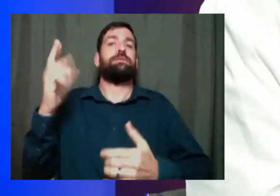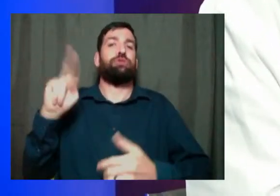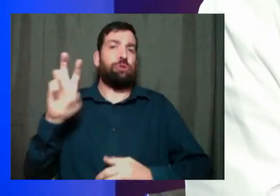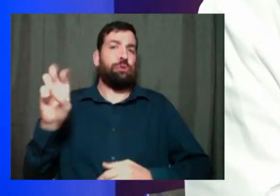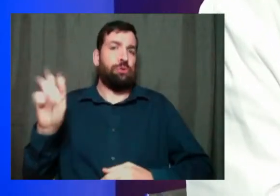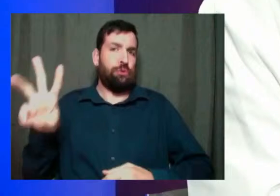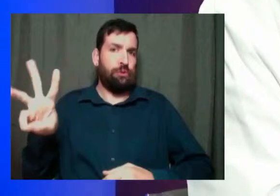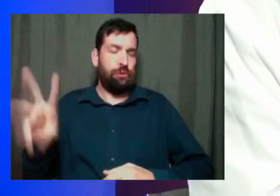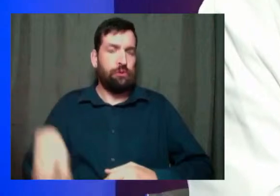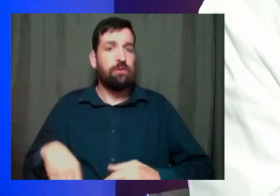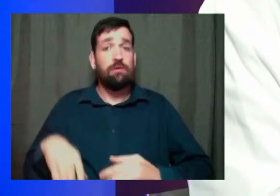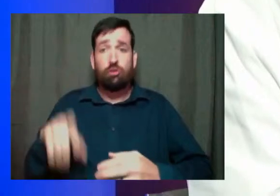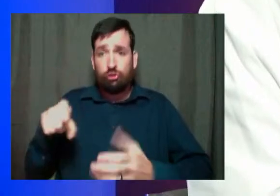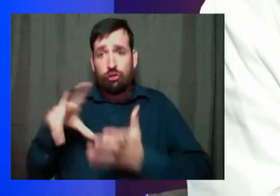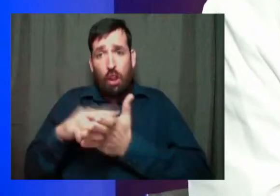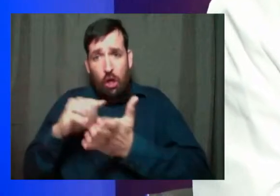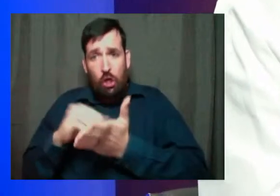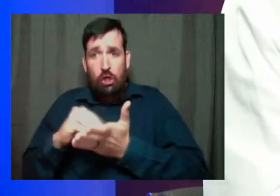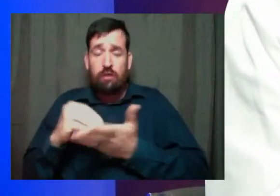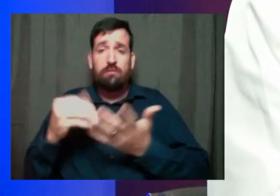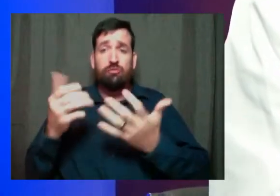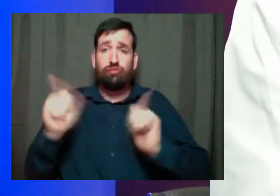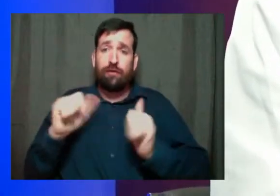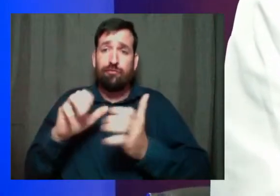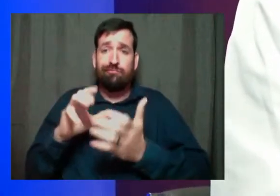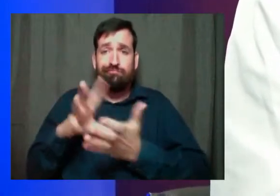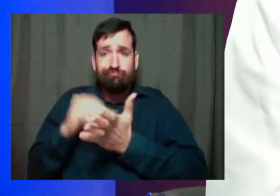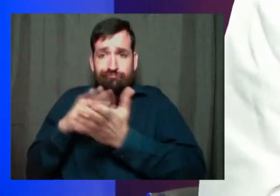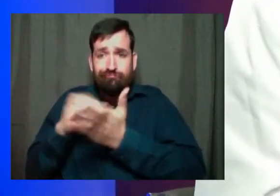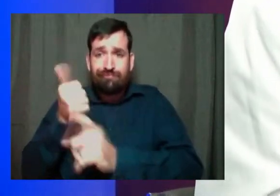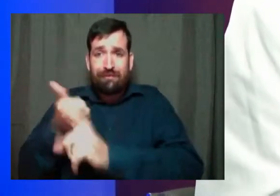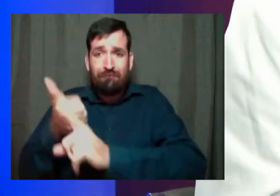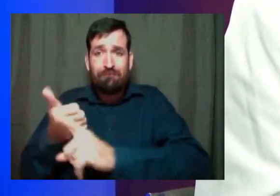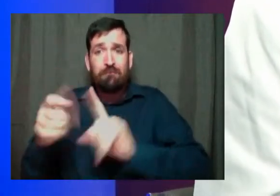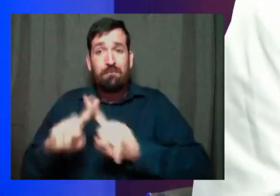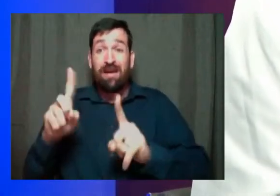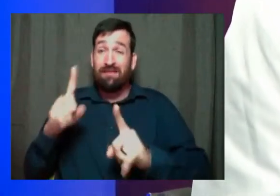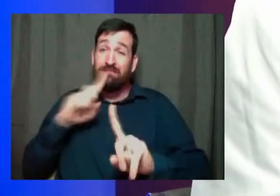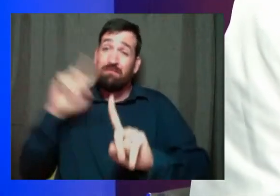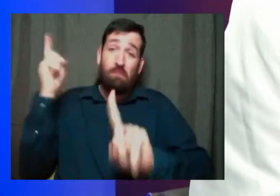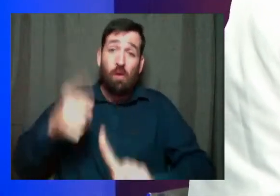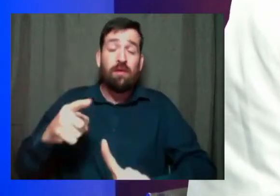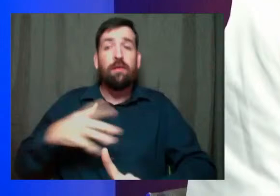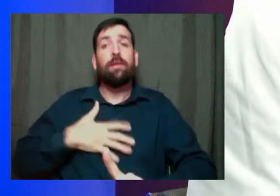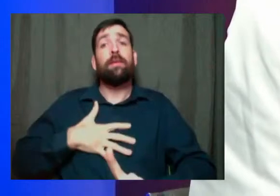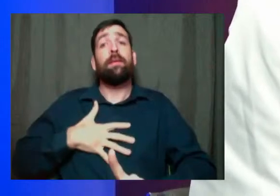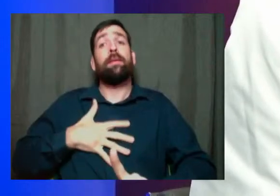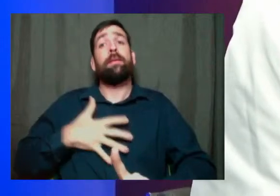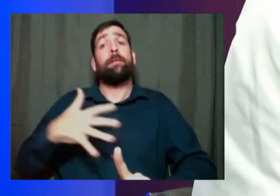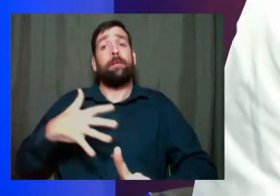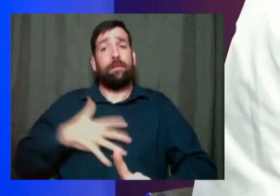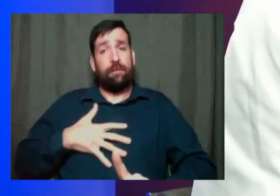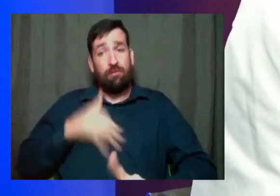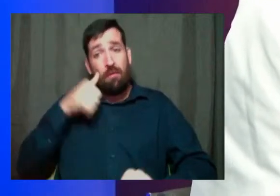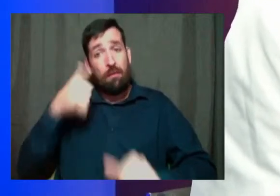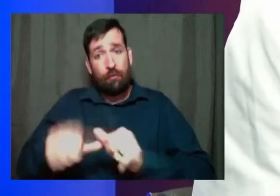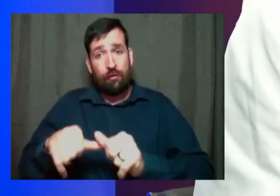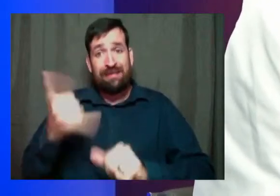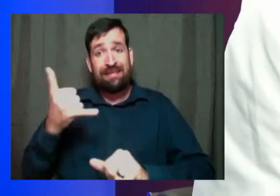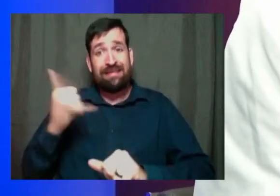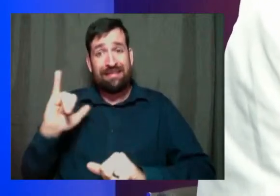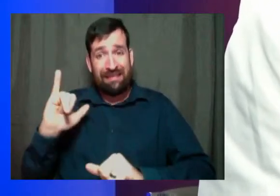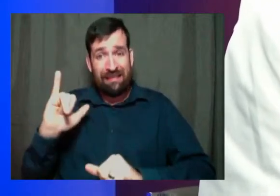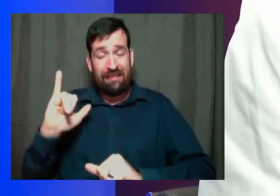it. We should learn about it. We should all try and educate ourselves. But at the end of the day, let's take a deep breath and remember, we are still building